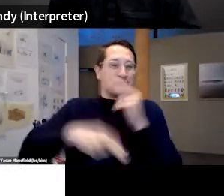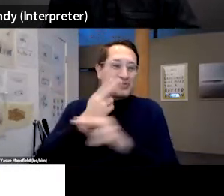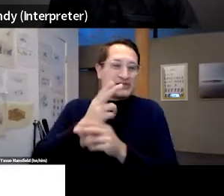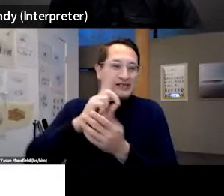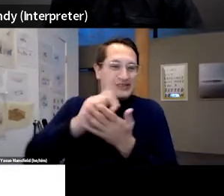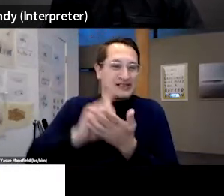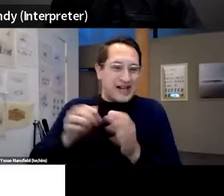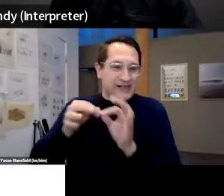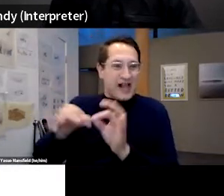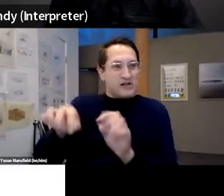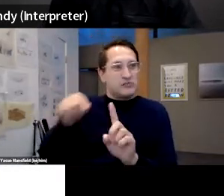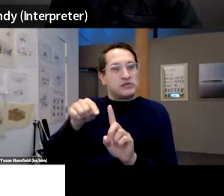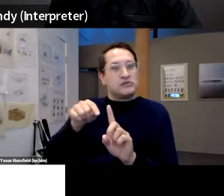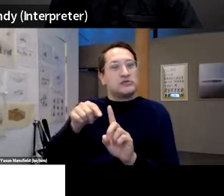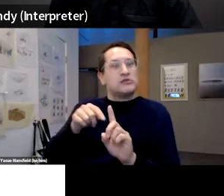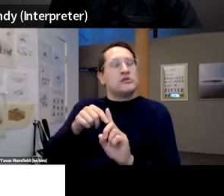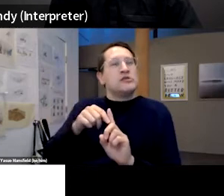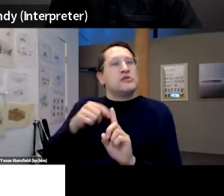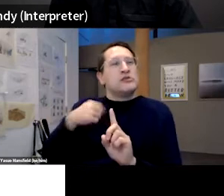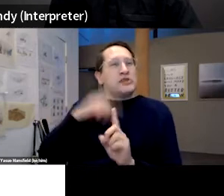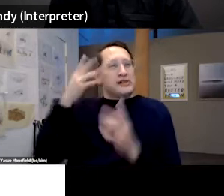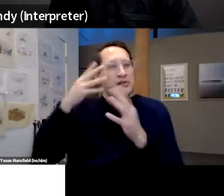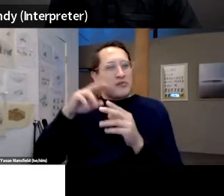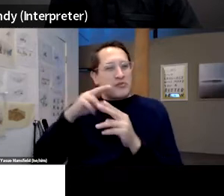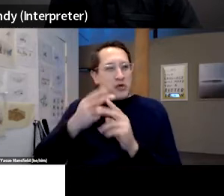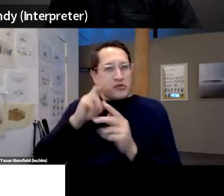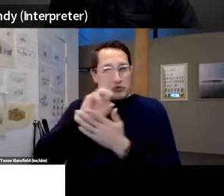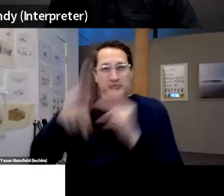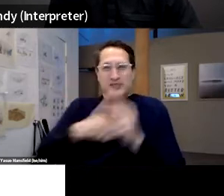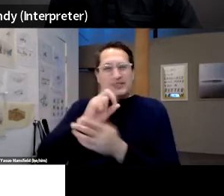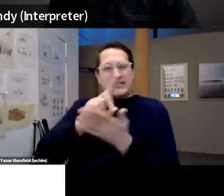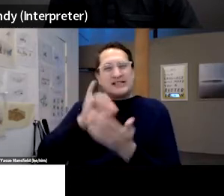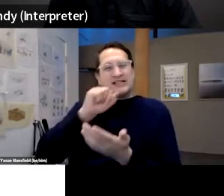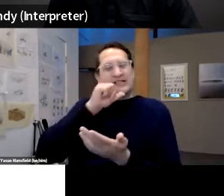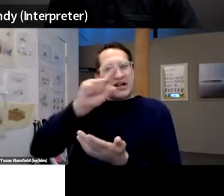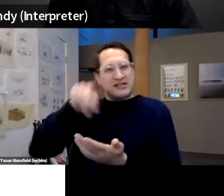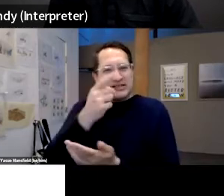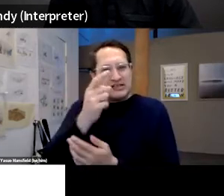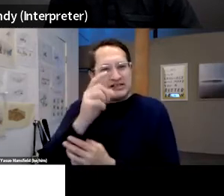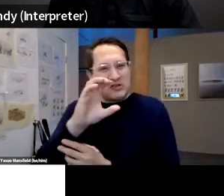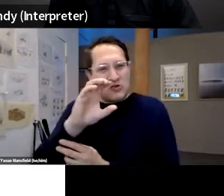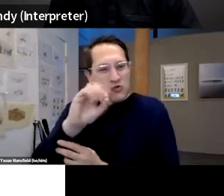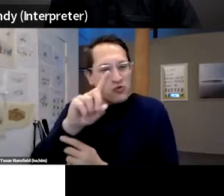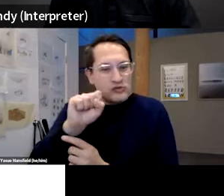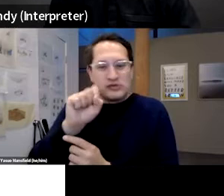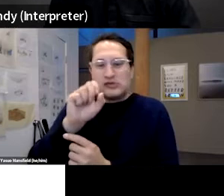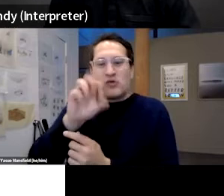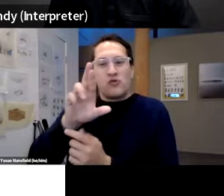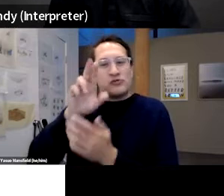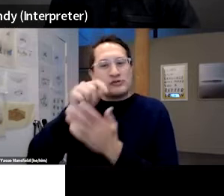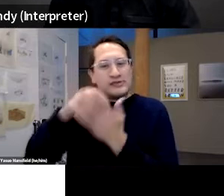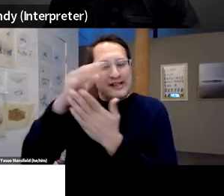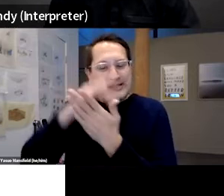We think about the idea of universal design language. We want to think about universal design as not